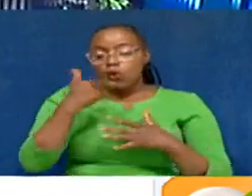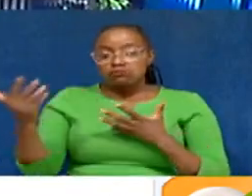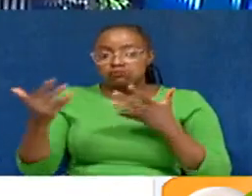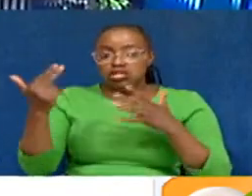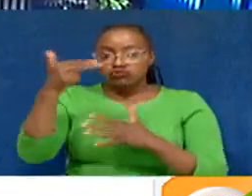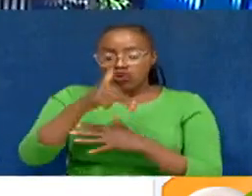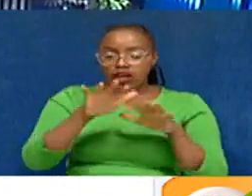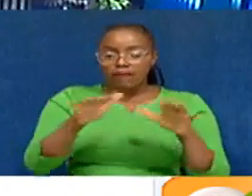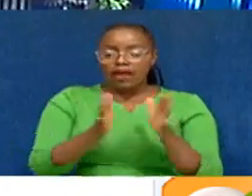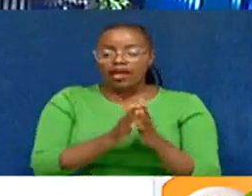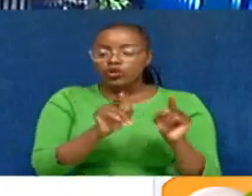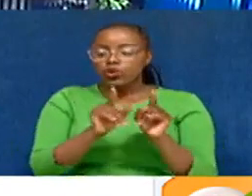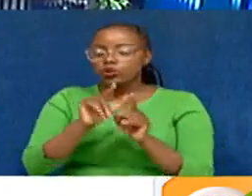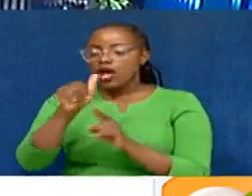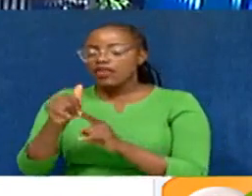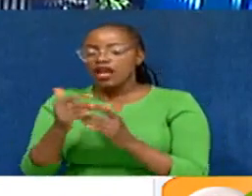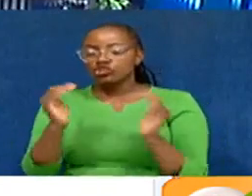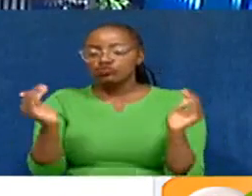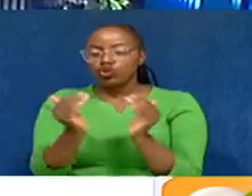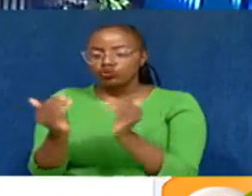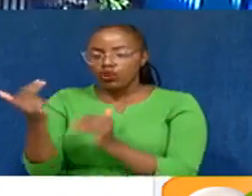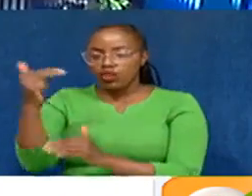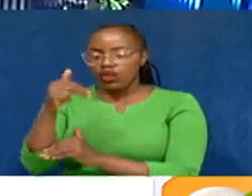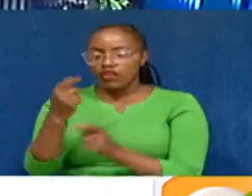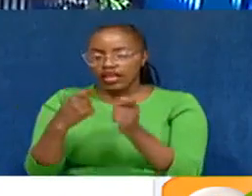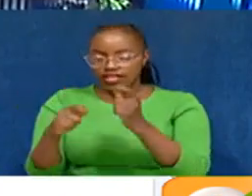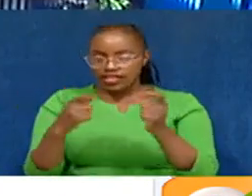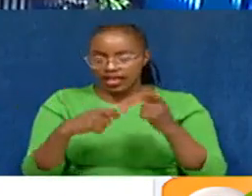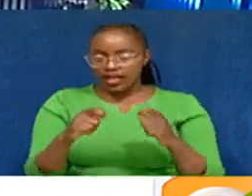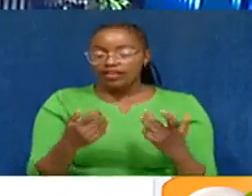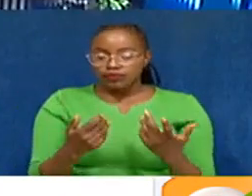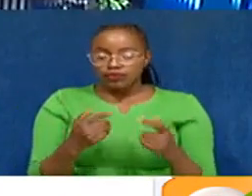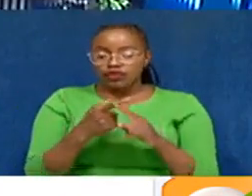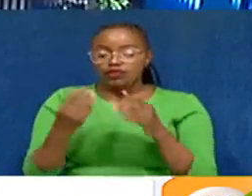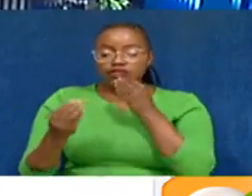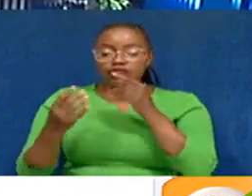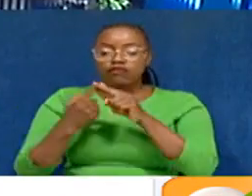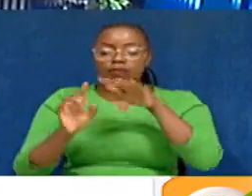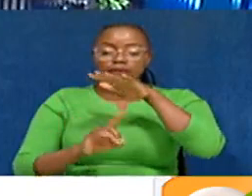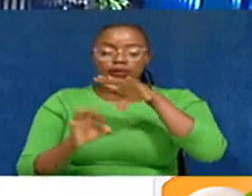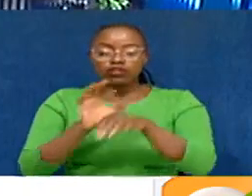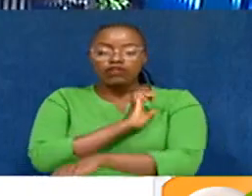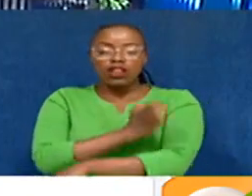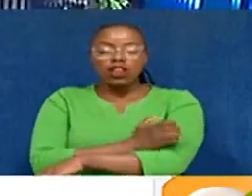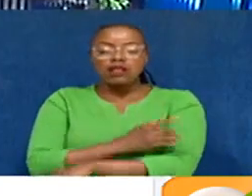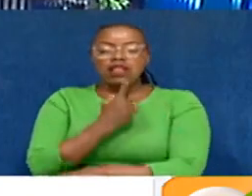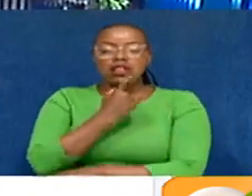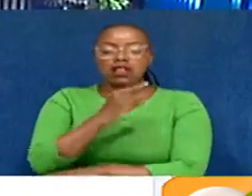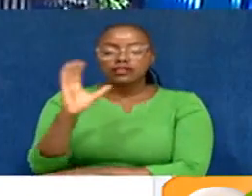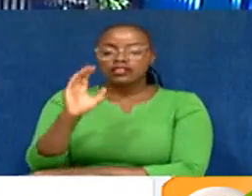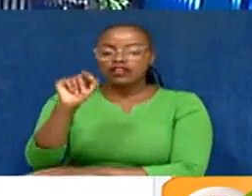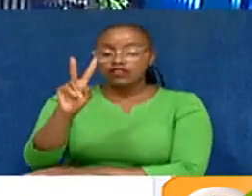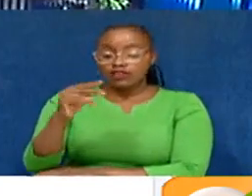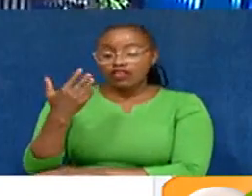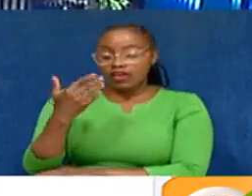companies and the franchised retailers they sell their product to. According to a source of the Ministry of Energy that spoke to Citizen TV,